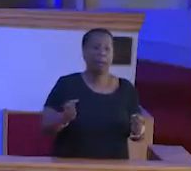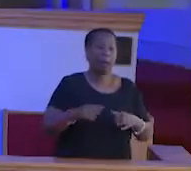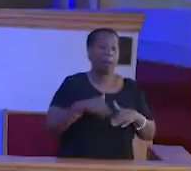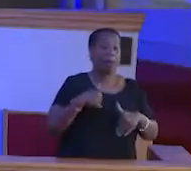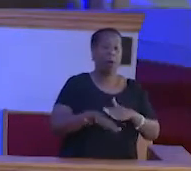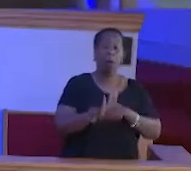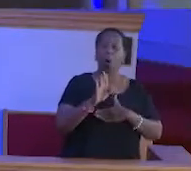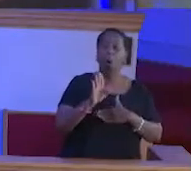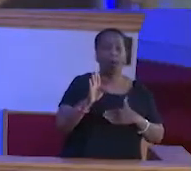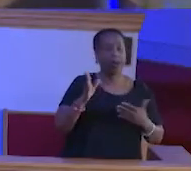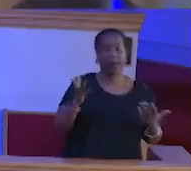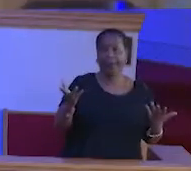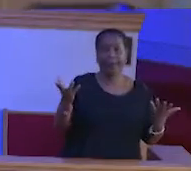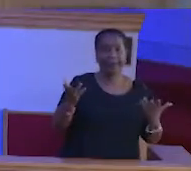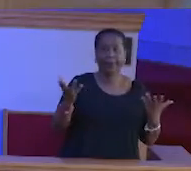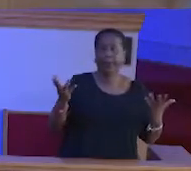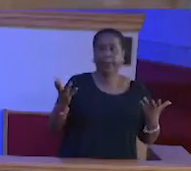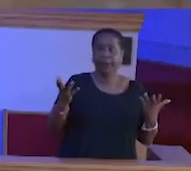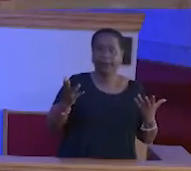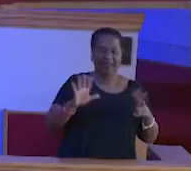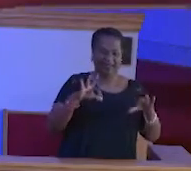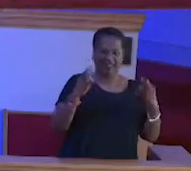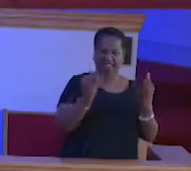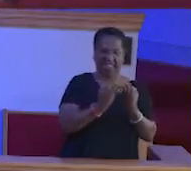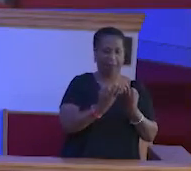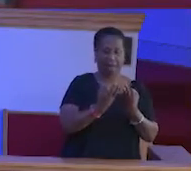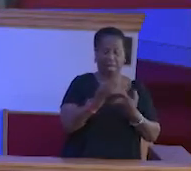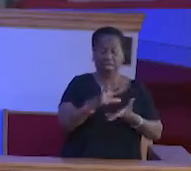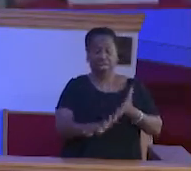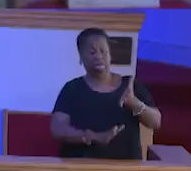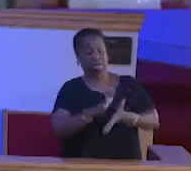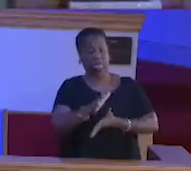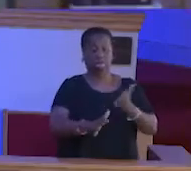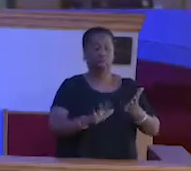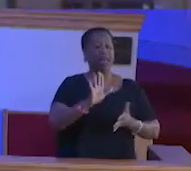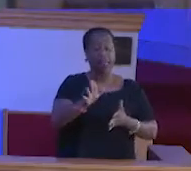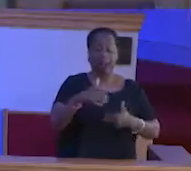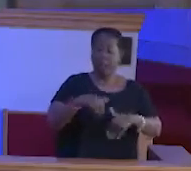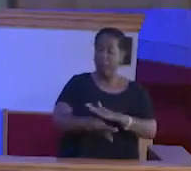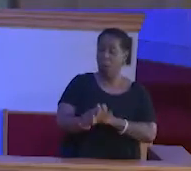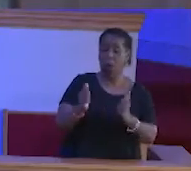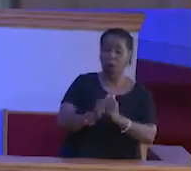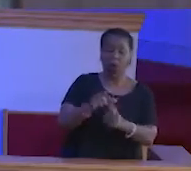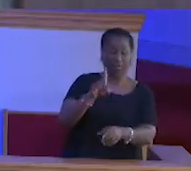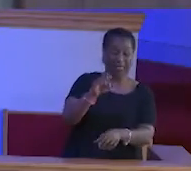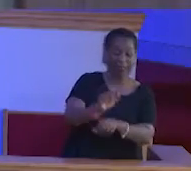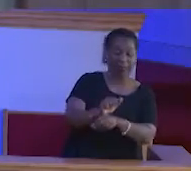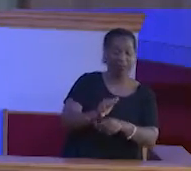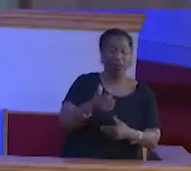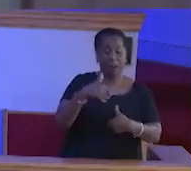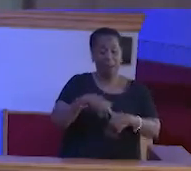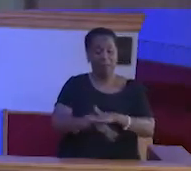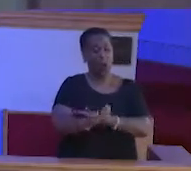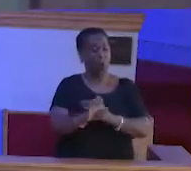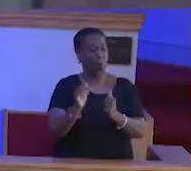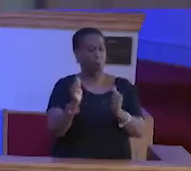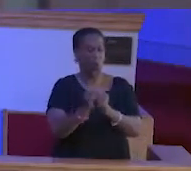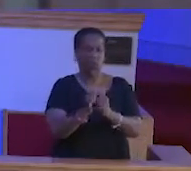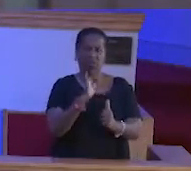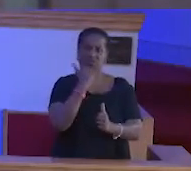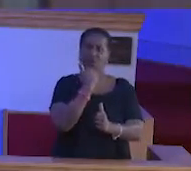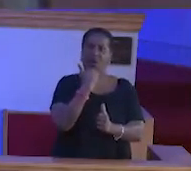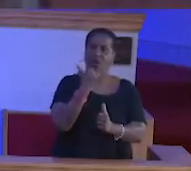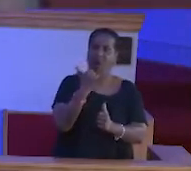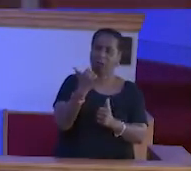born outside of stable family structures. They're born with disabilities. They're born in the wrong